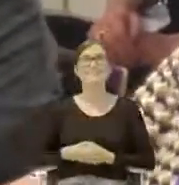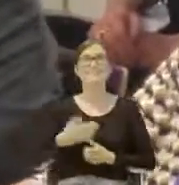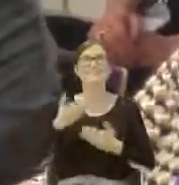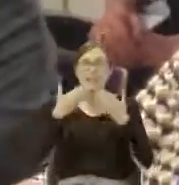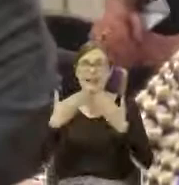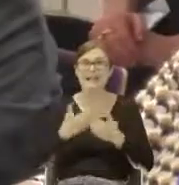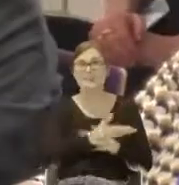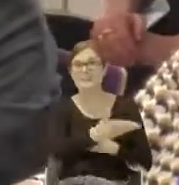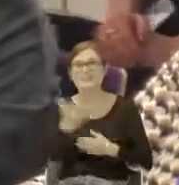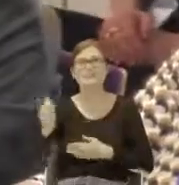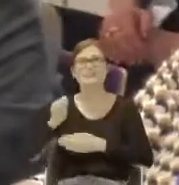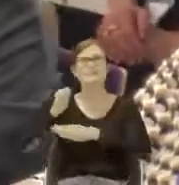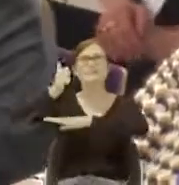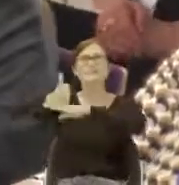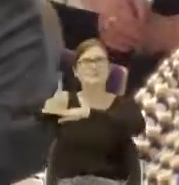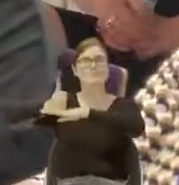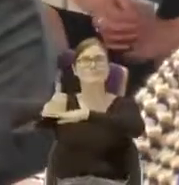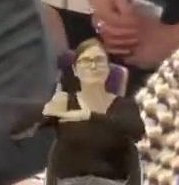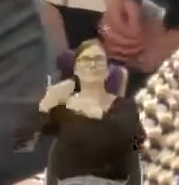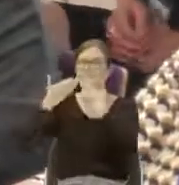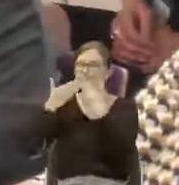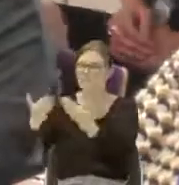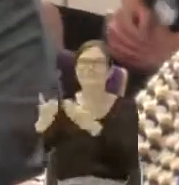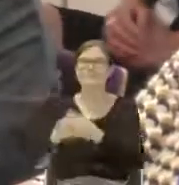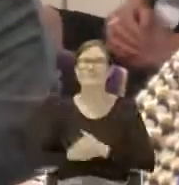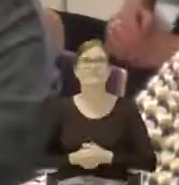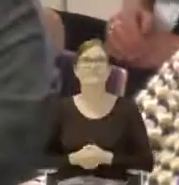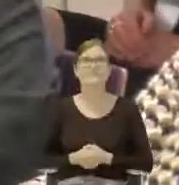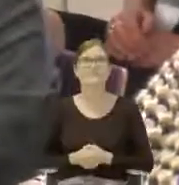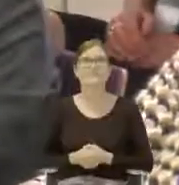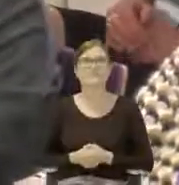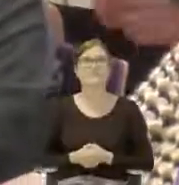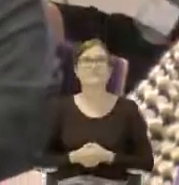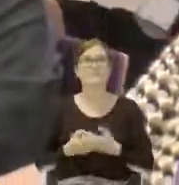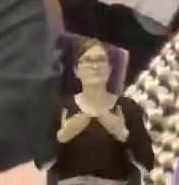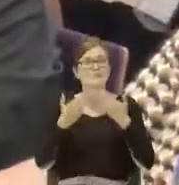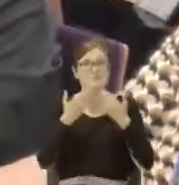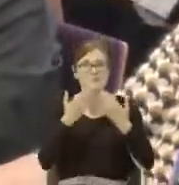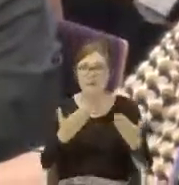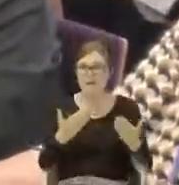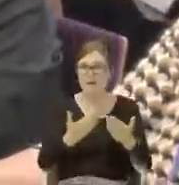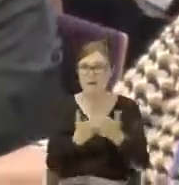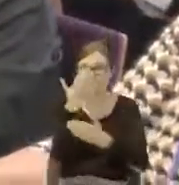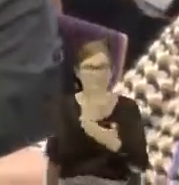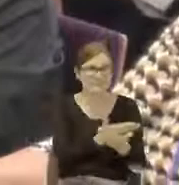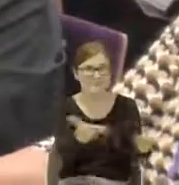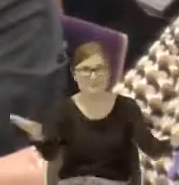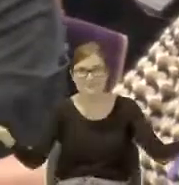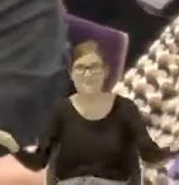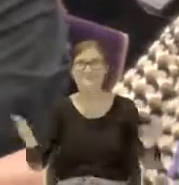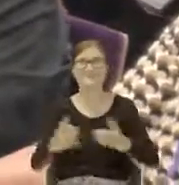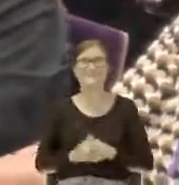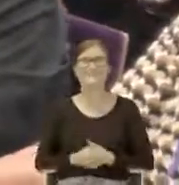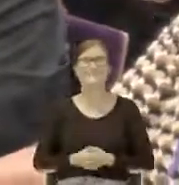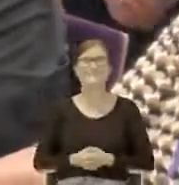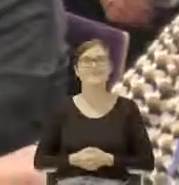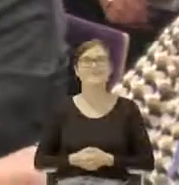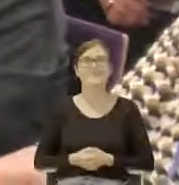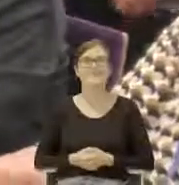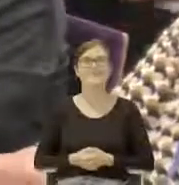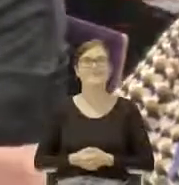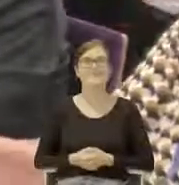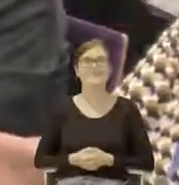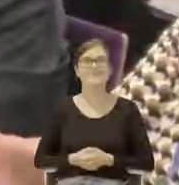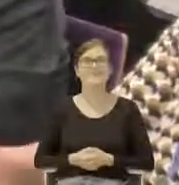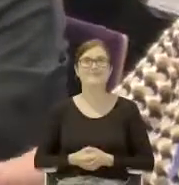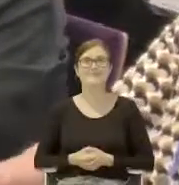Sharif, Excellencies, Ministers, Mayors, Governors, local government officials and partners. It's an